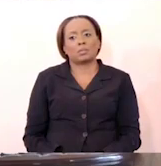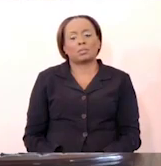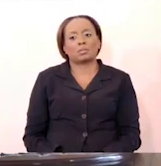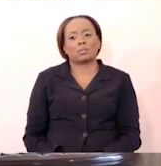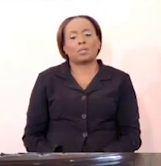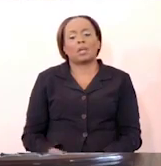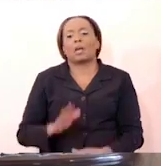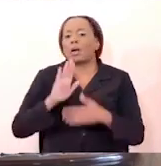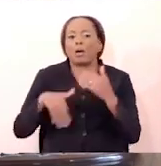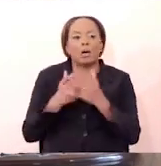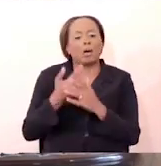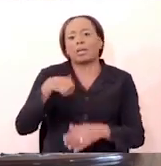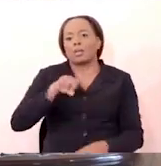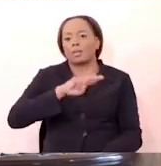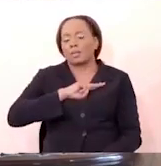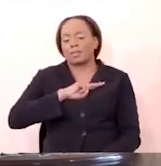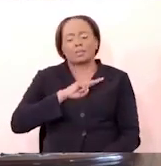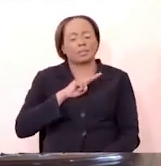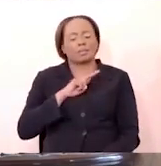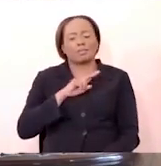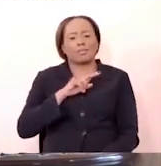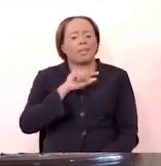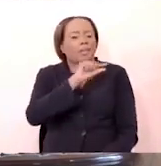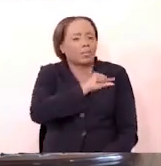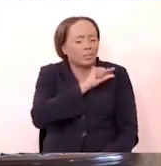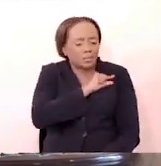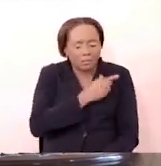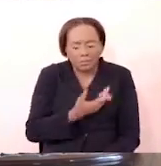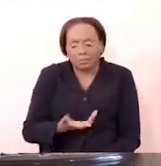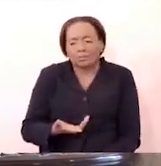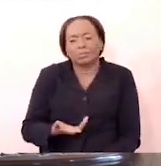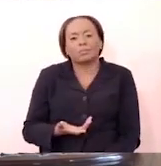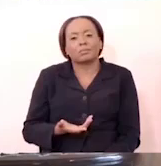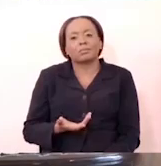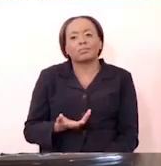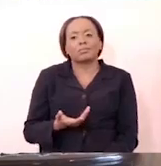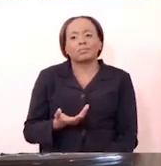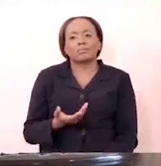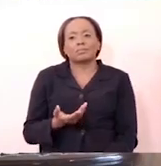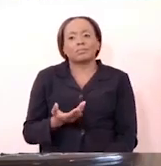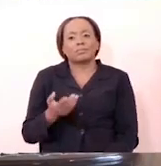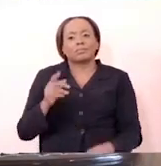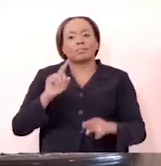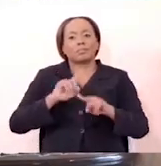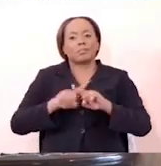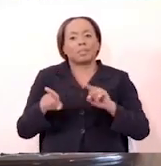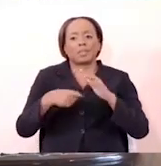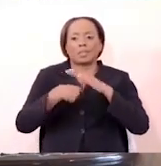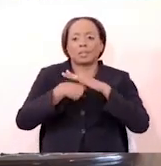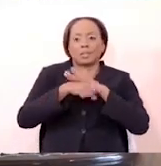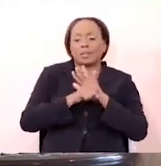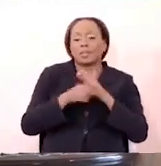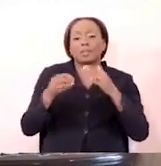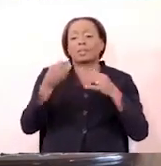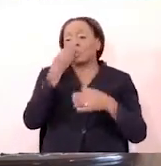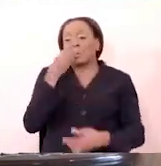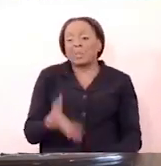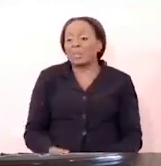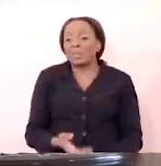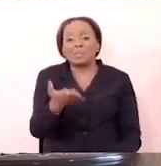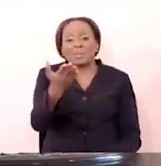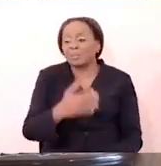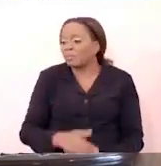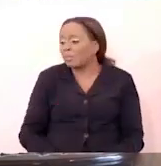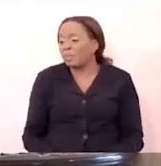the ball. None of us, all of us at some point drop our guard. The problem is that COVID don't respect the dropping